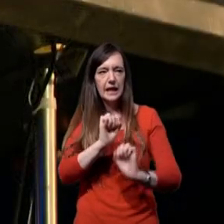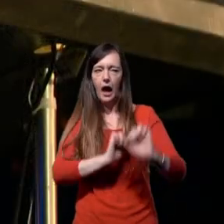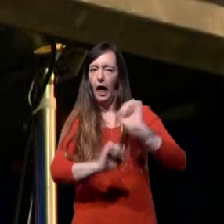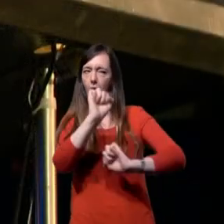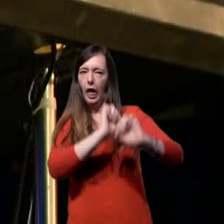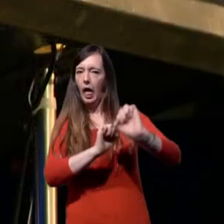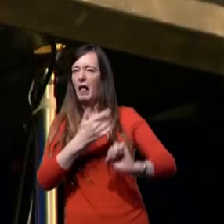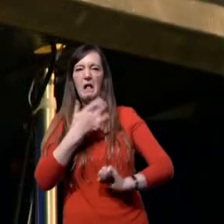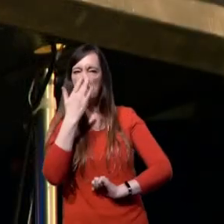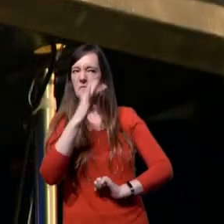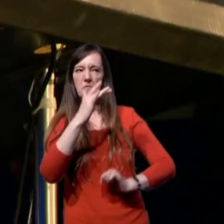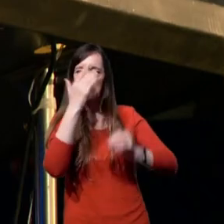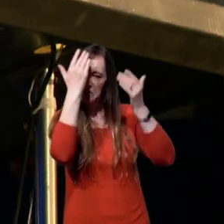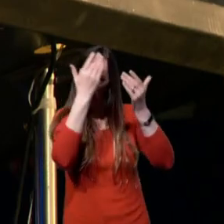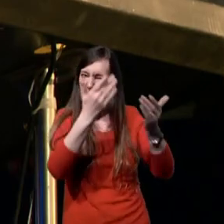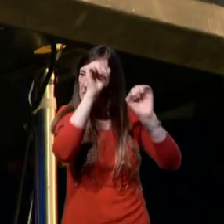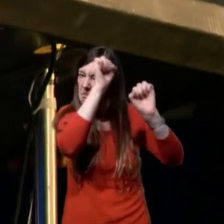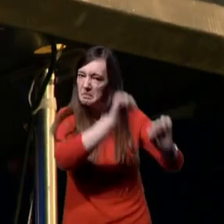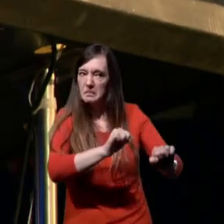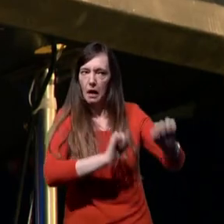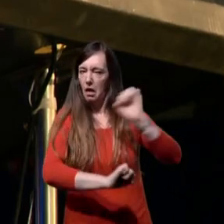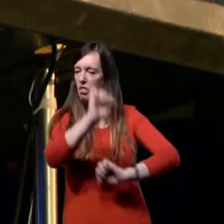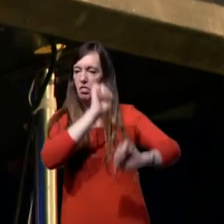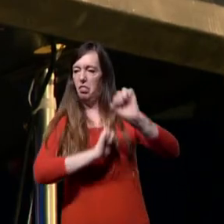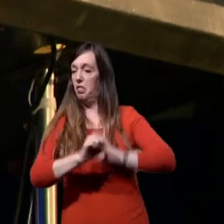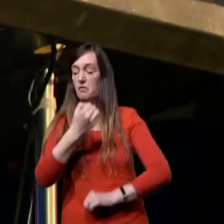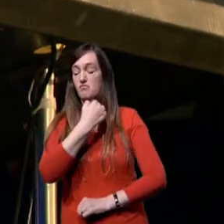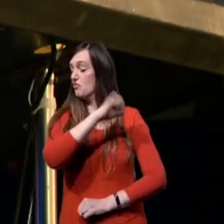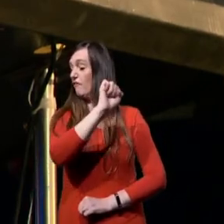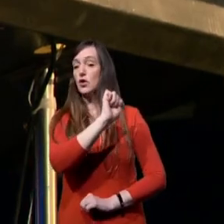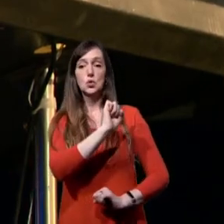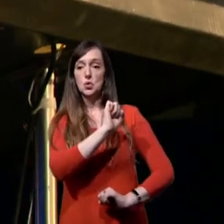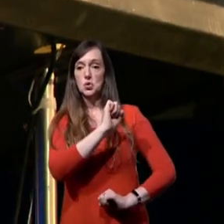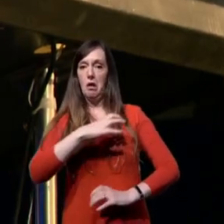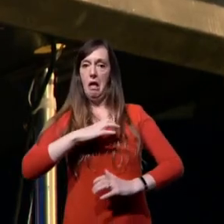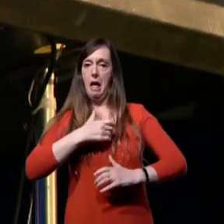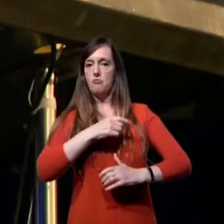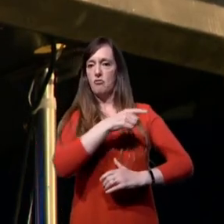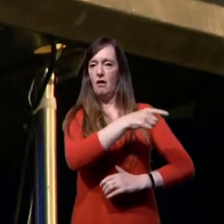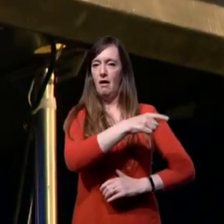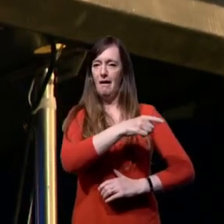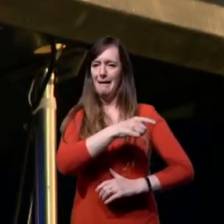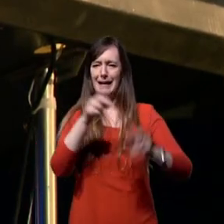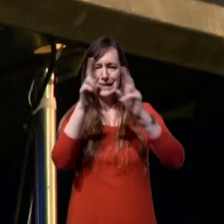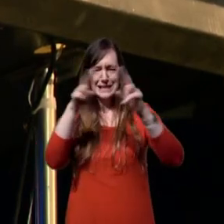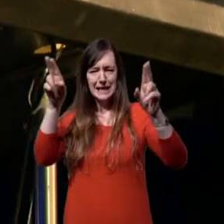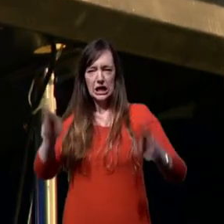idol worship. He refused to worship the emperor. The synagogue said that